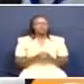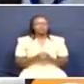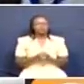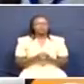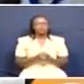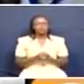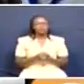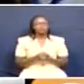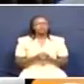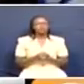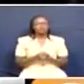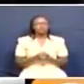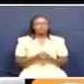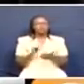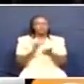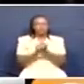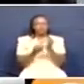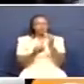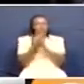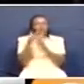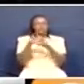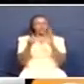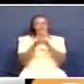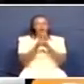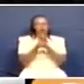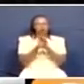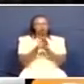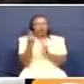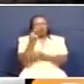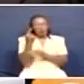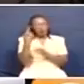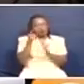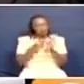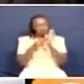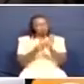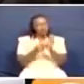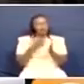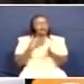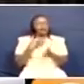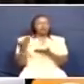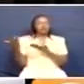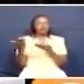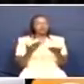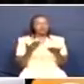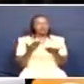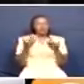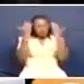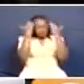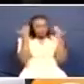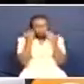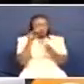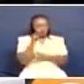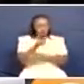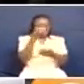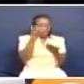set out in the law. And for demonstration, my lord, just I would invite the court to look at the exhibit